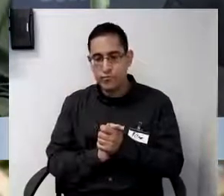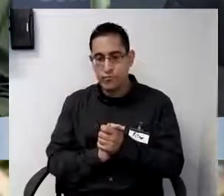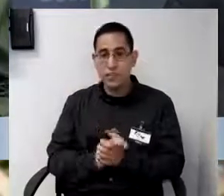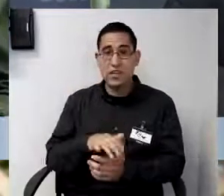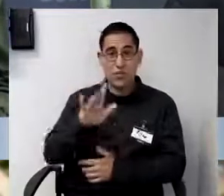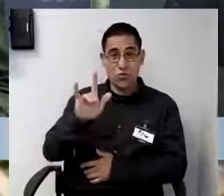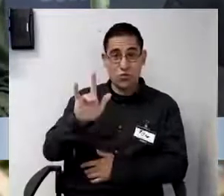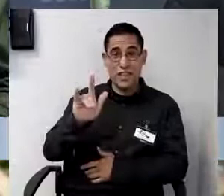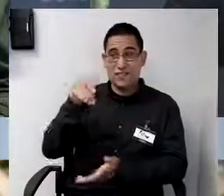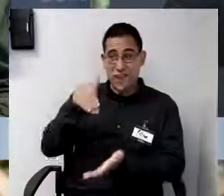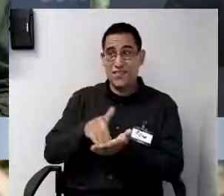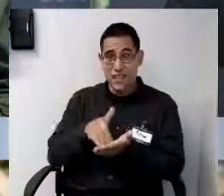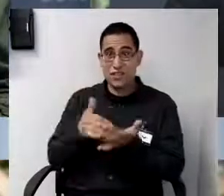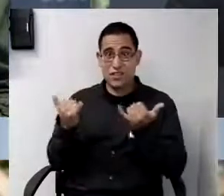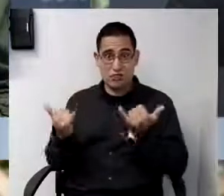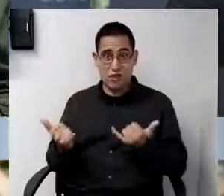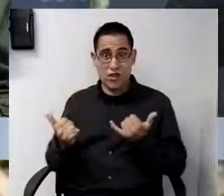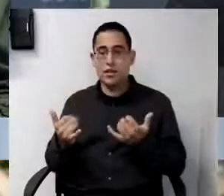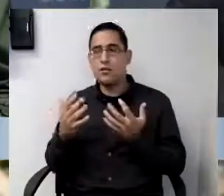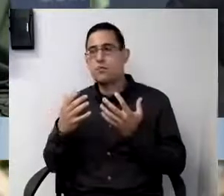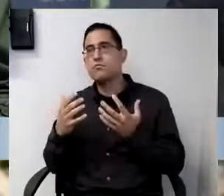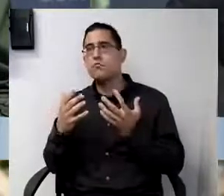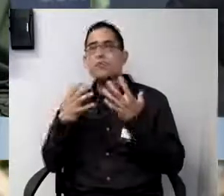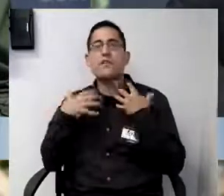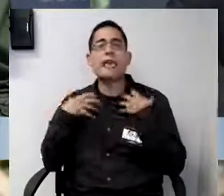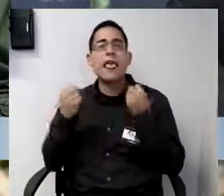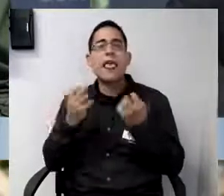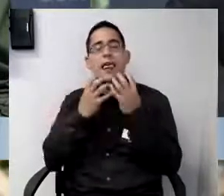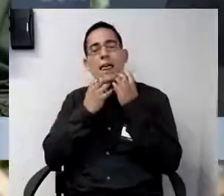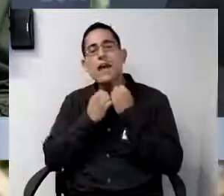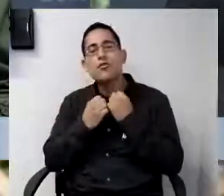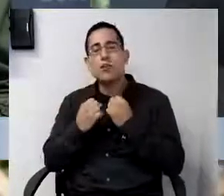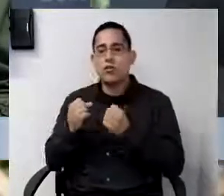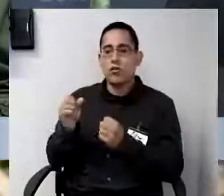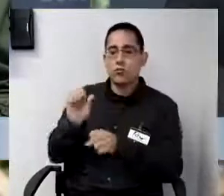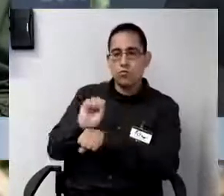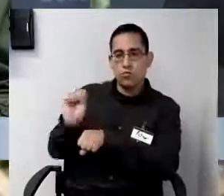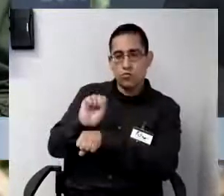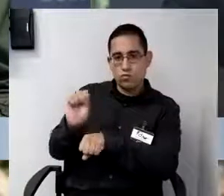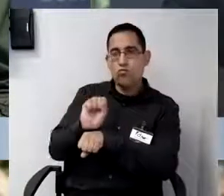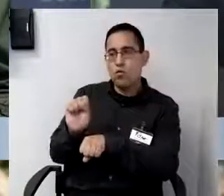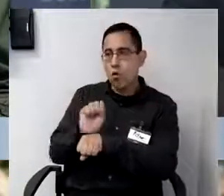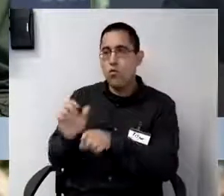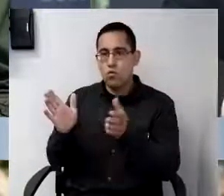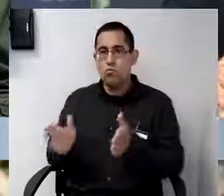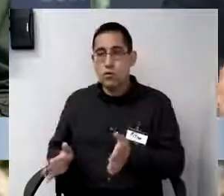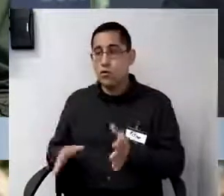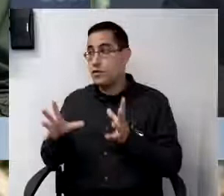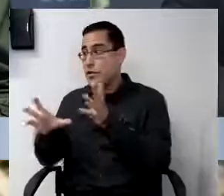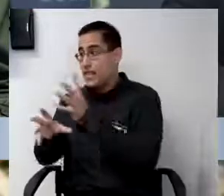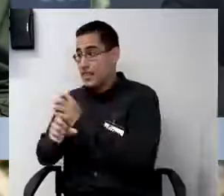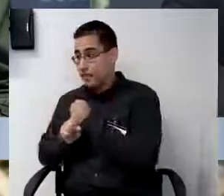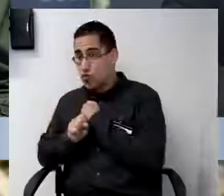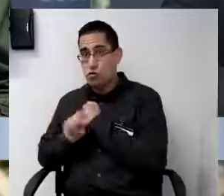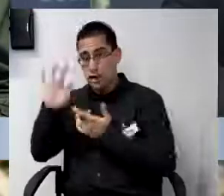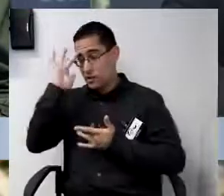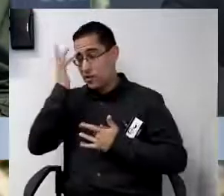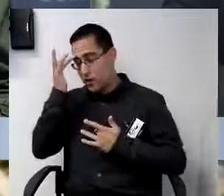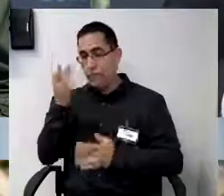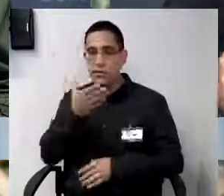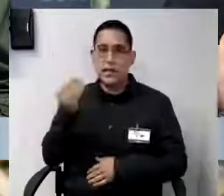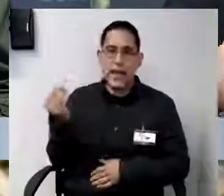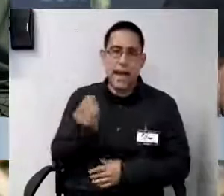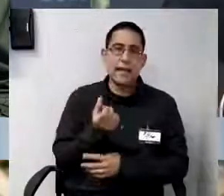have contracted the virus, of which 111 have died. So that's where we are at the state